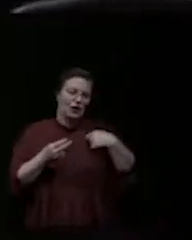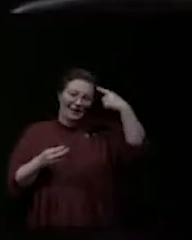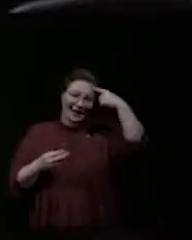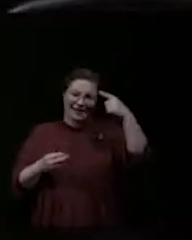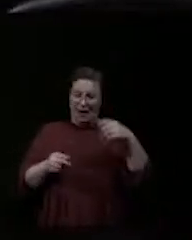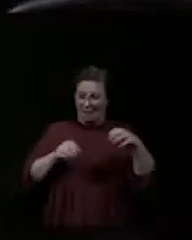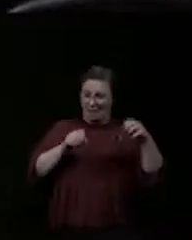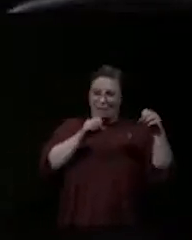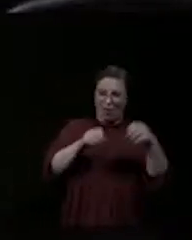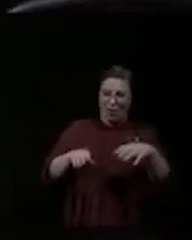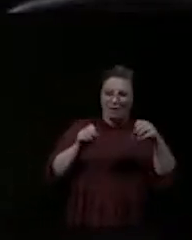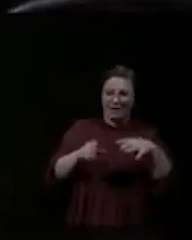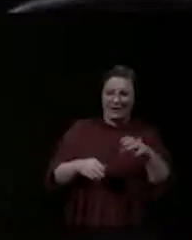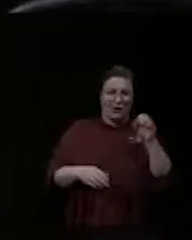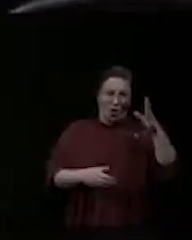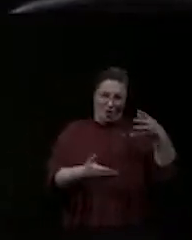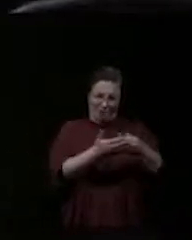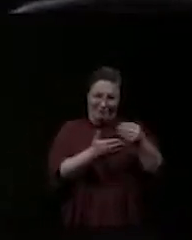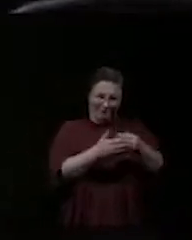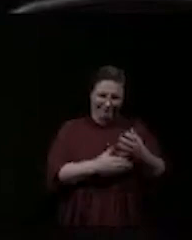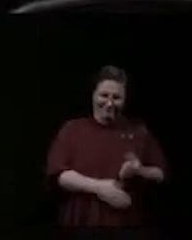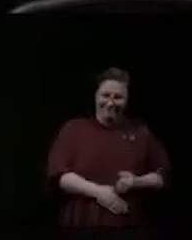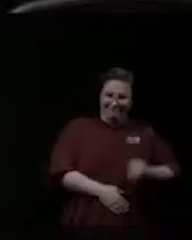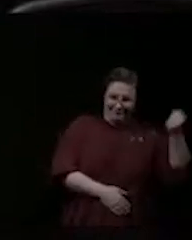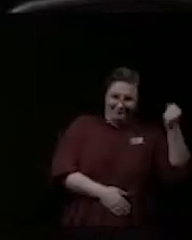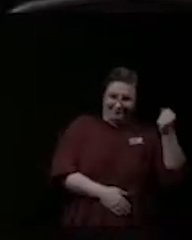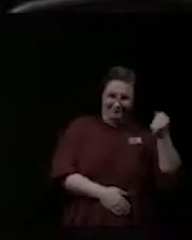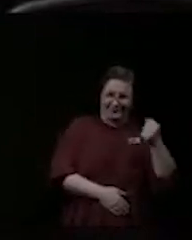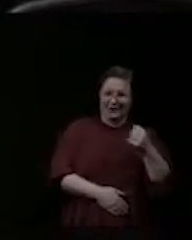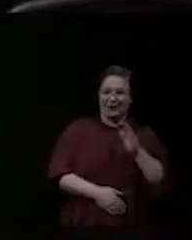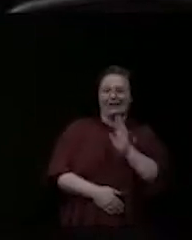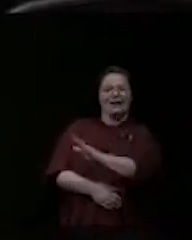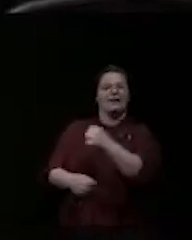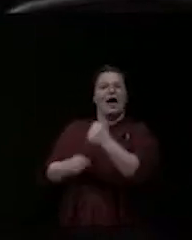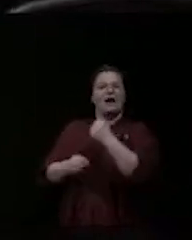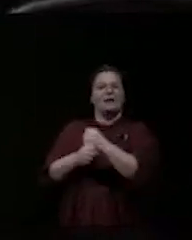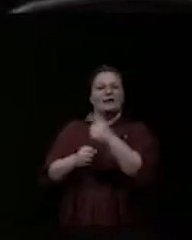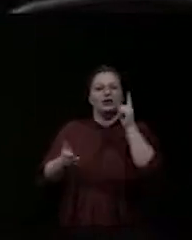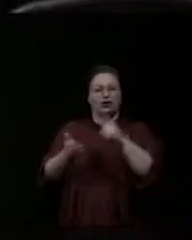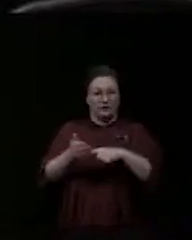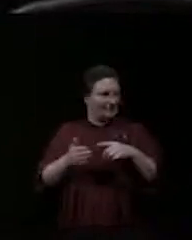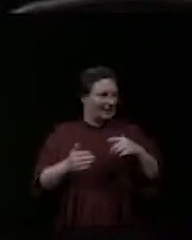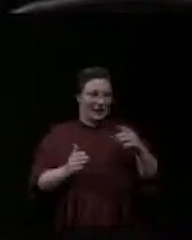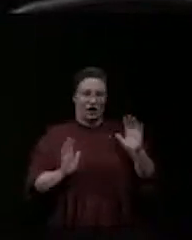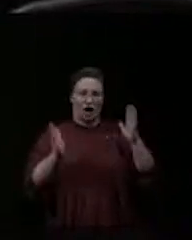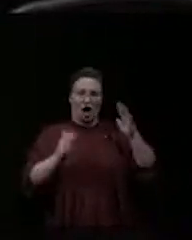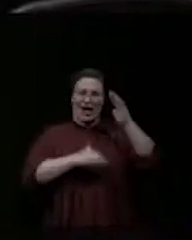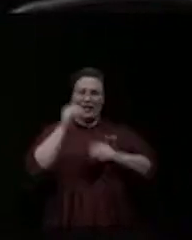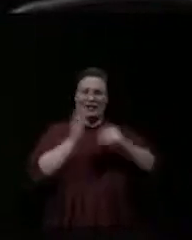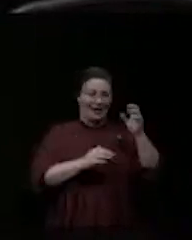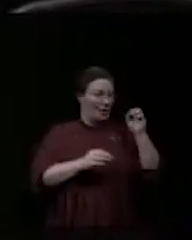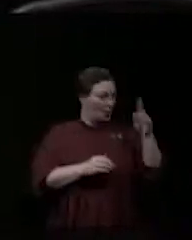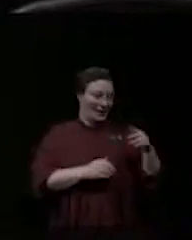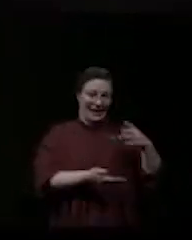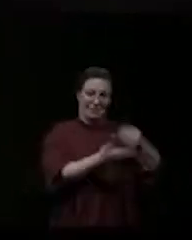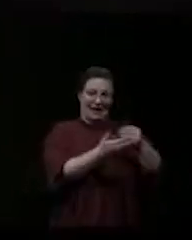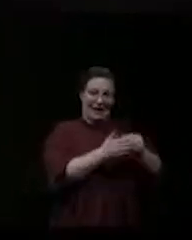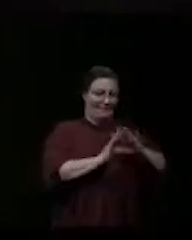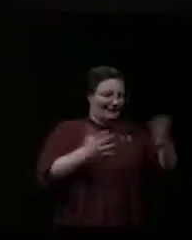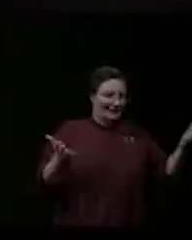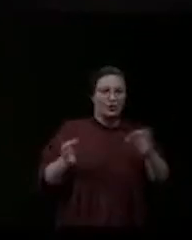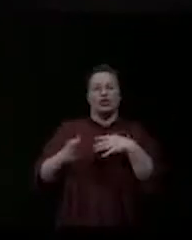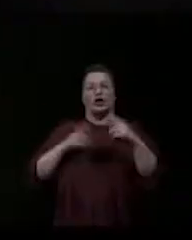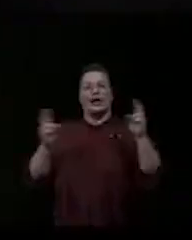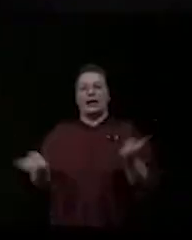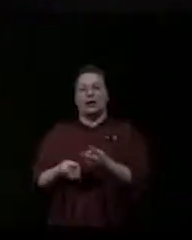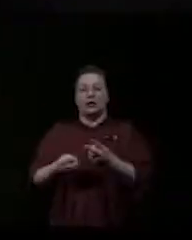work of human rights defenders and what they are doing to try and mitigate it. So, you know, when you're up against the